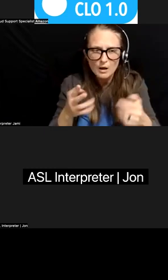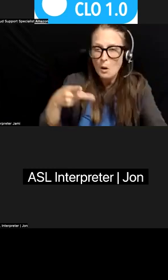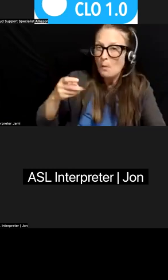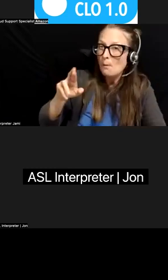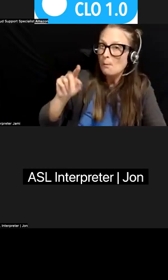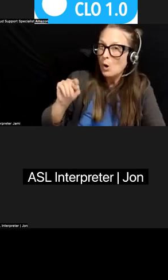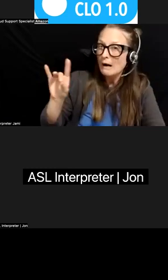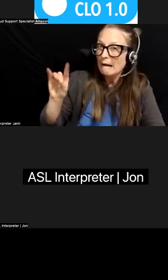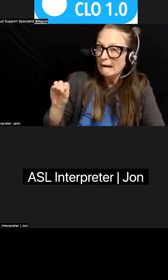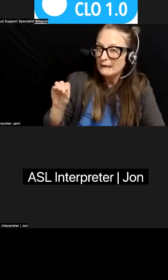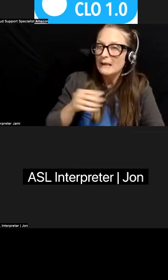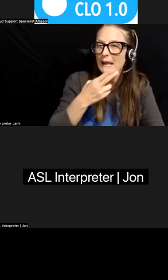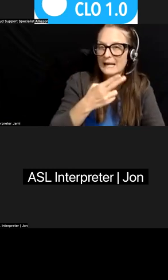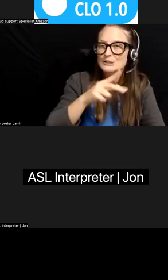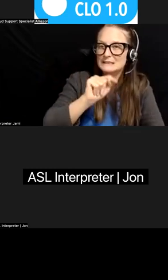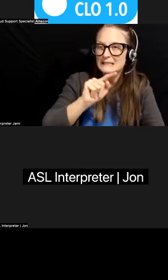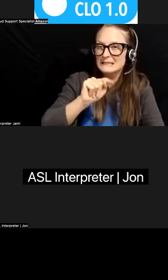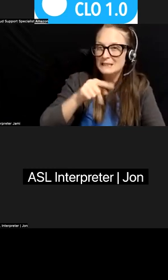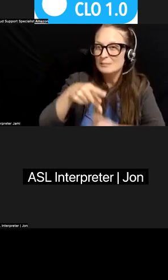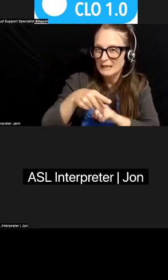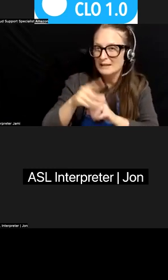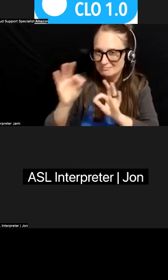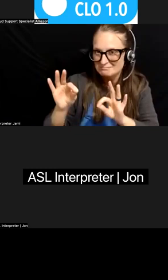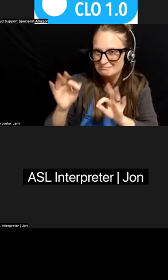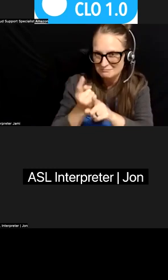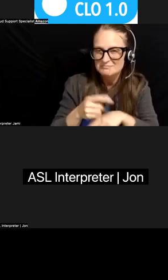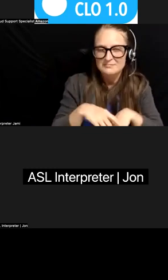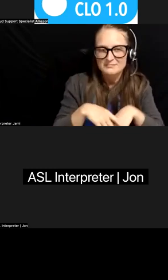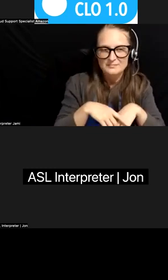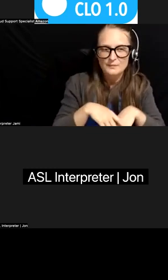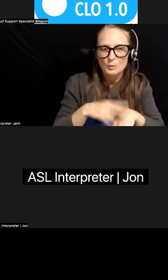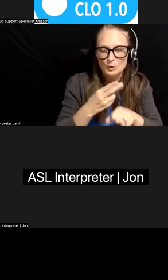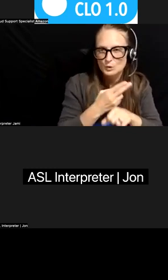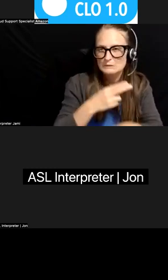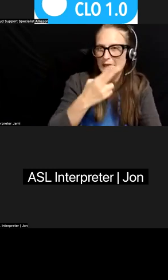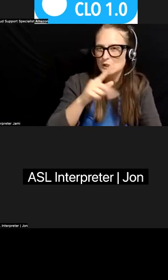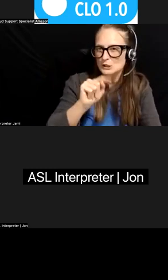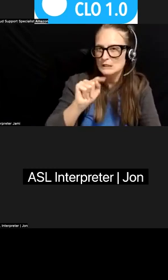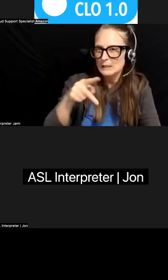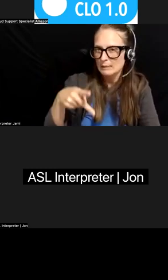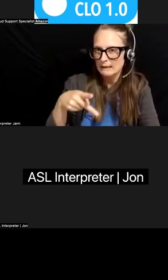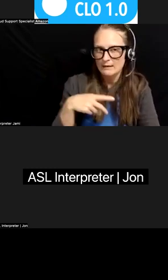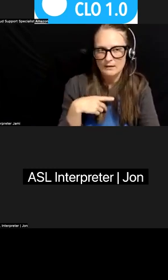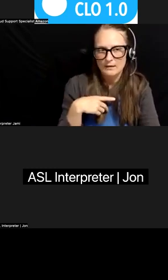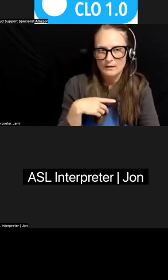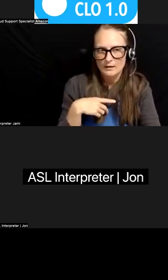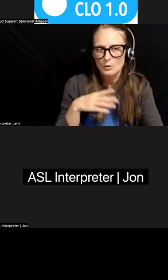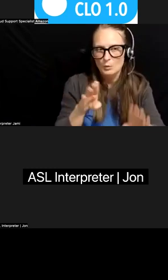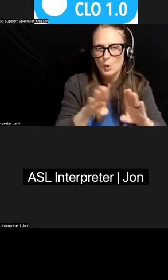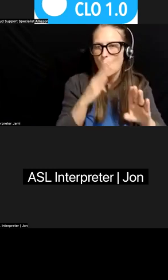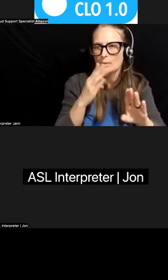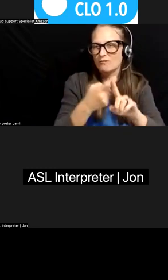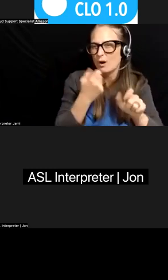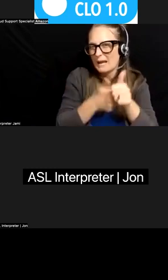great. HTTP, right? So we'll do HTTP. And we'll say open from anywhere.